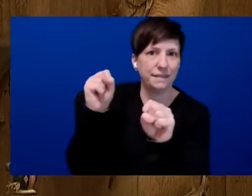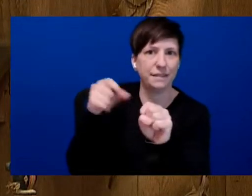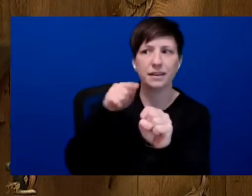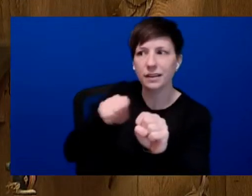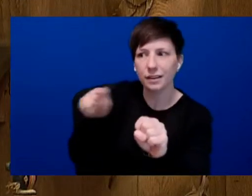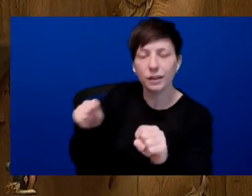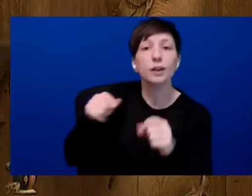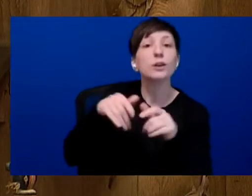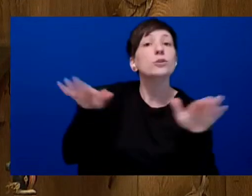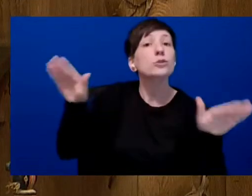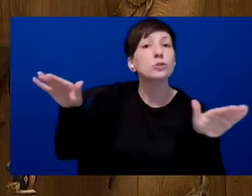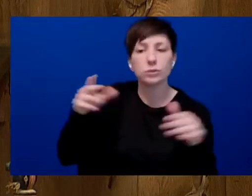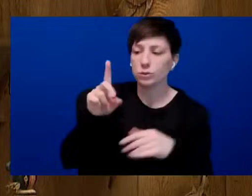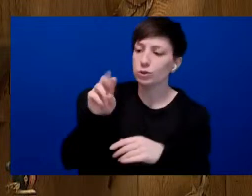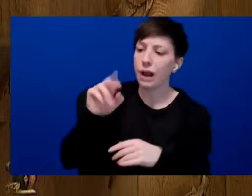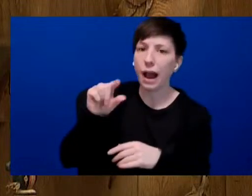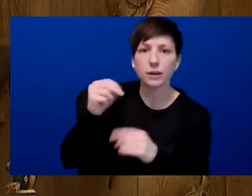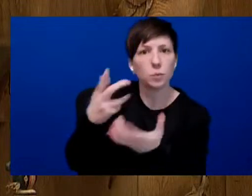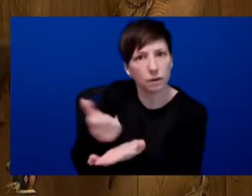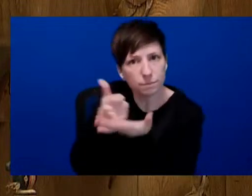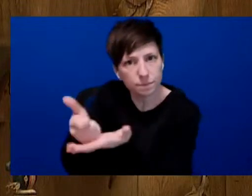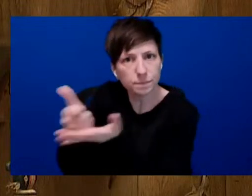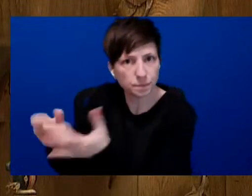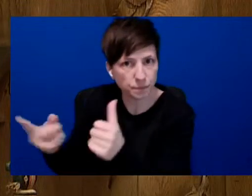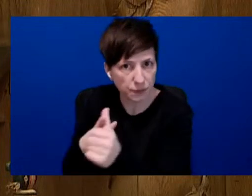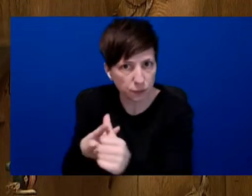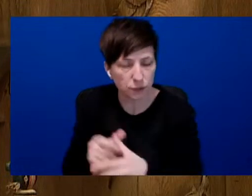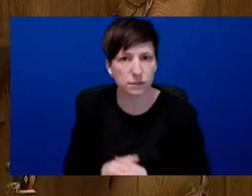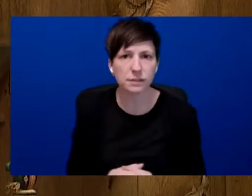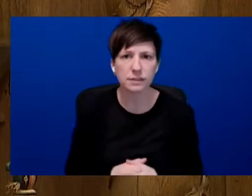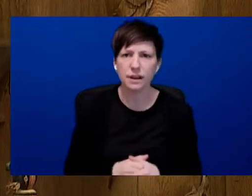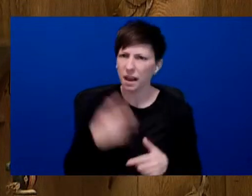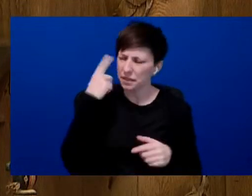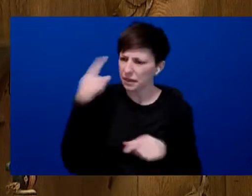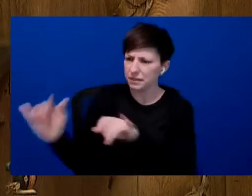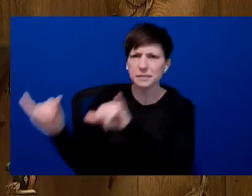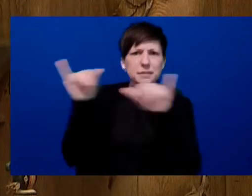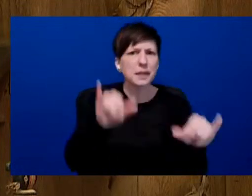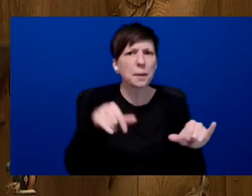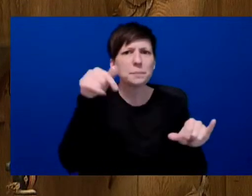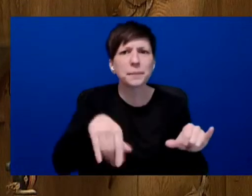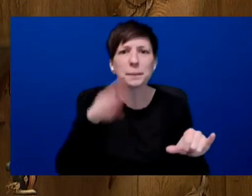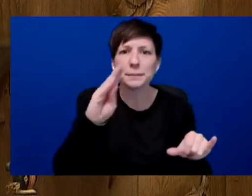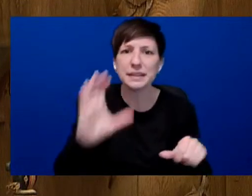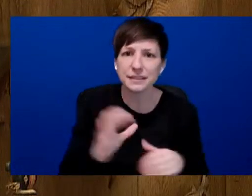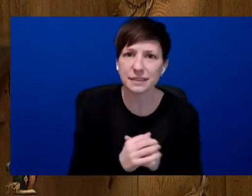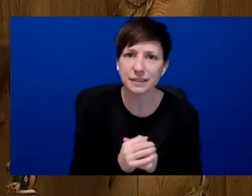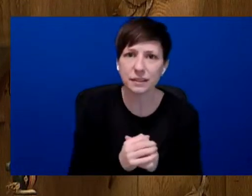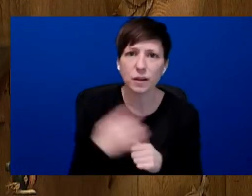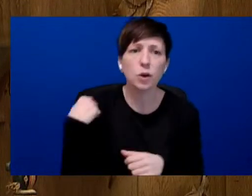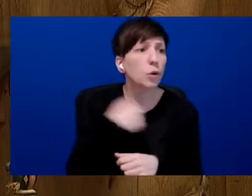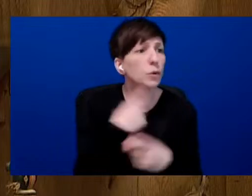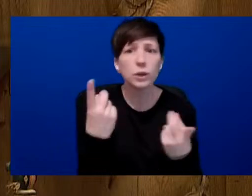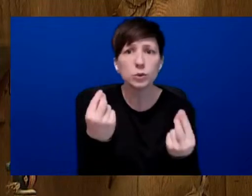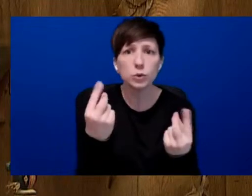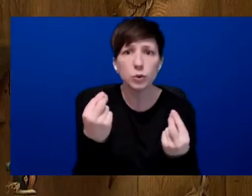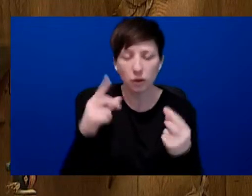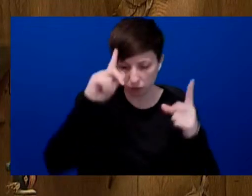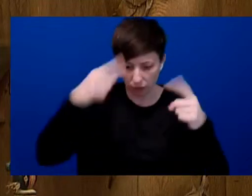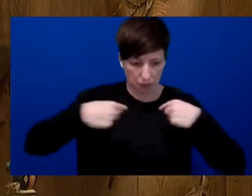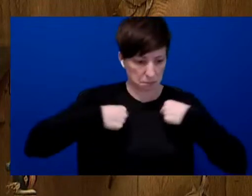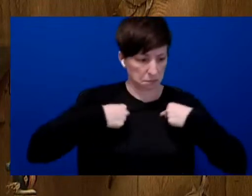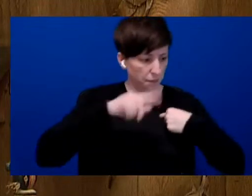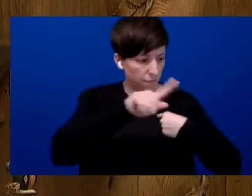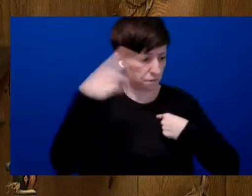years. Just look at how far we have come in a short period of time by looking out for each other. When we